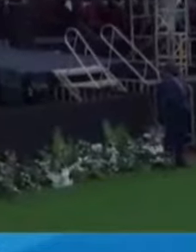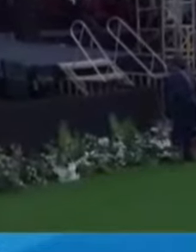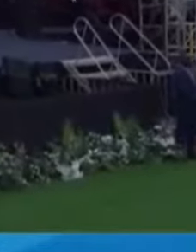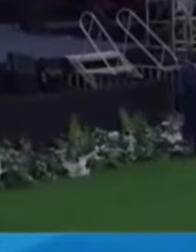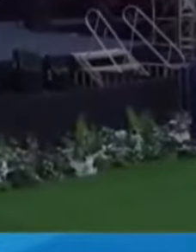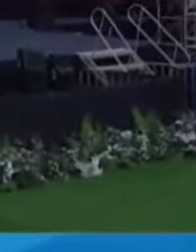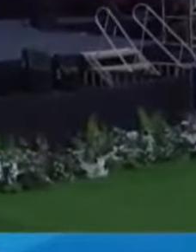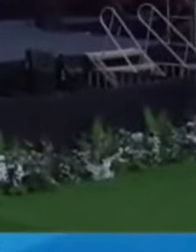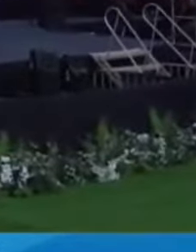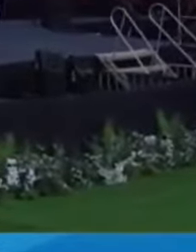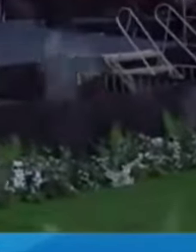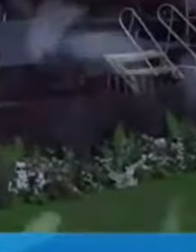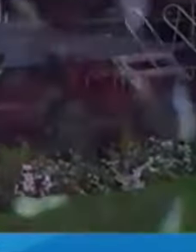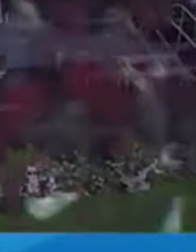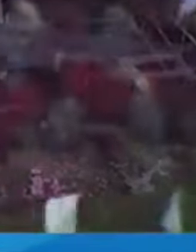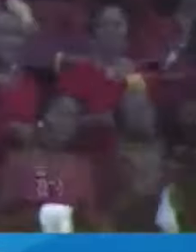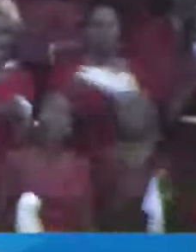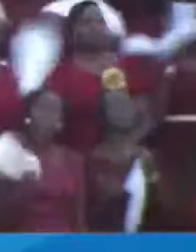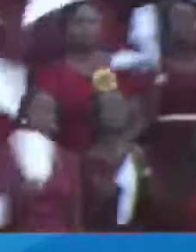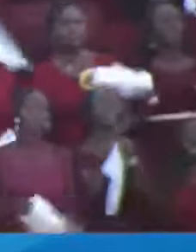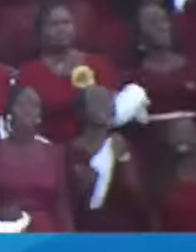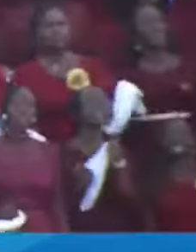K of